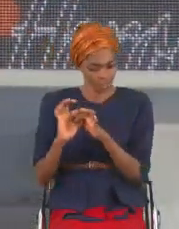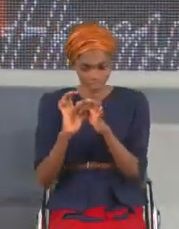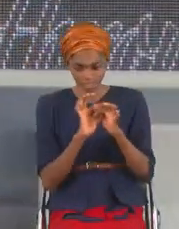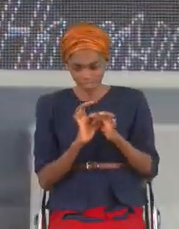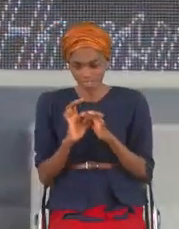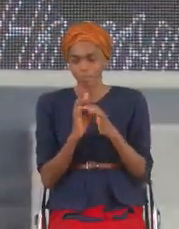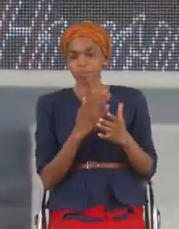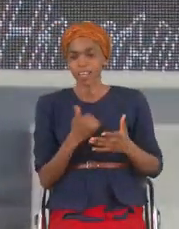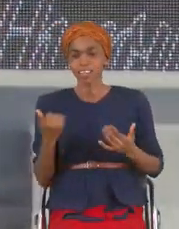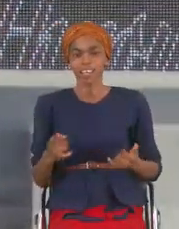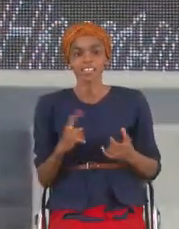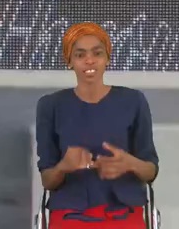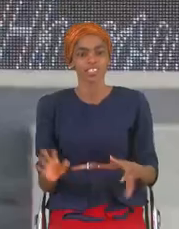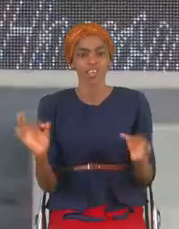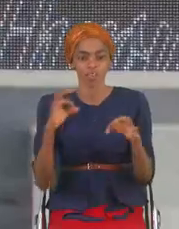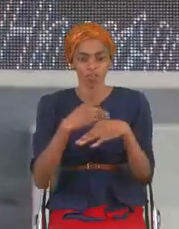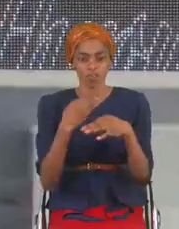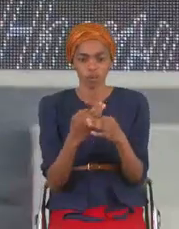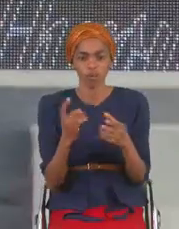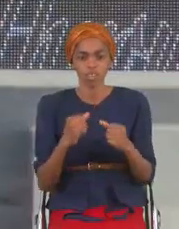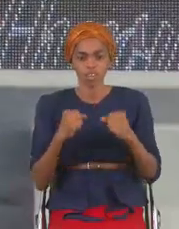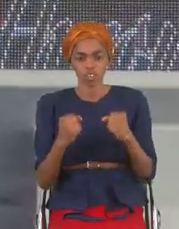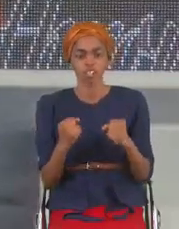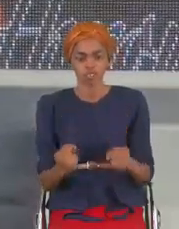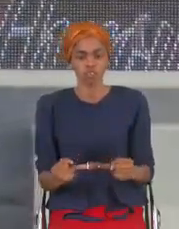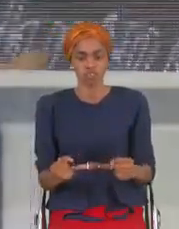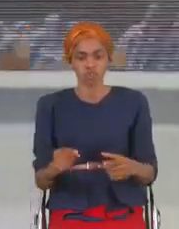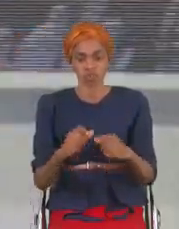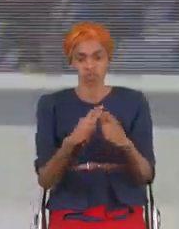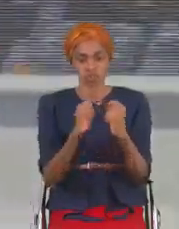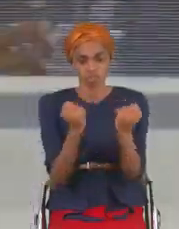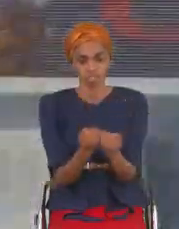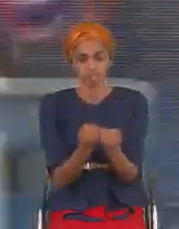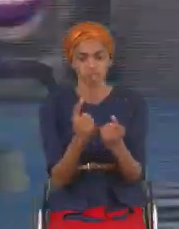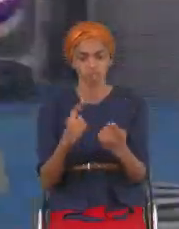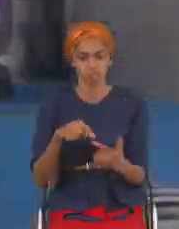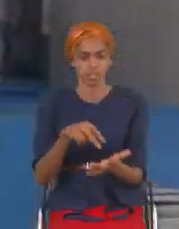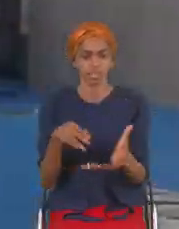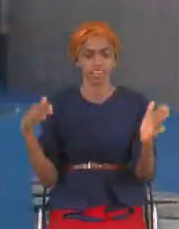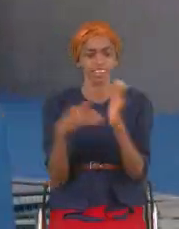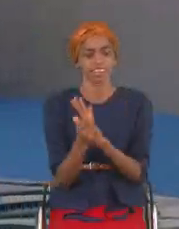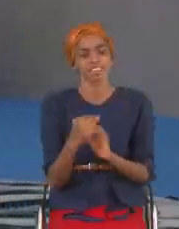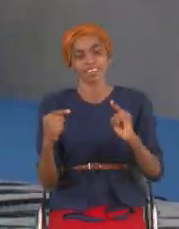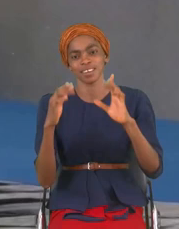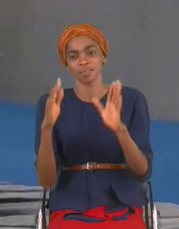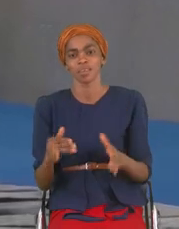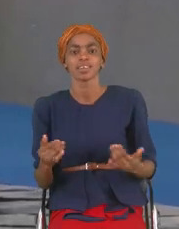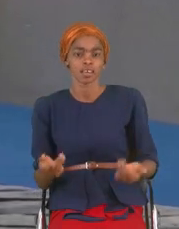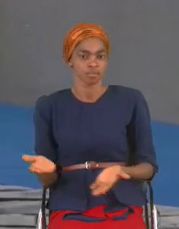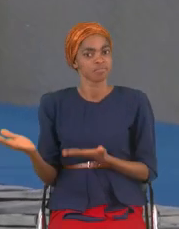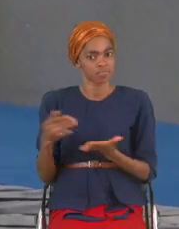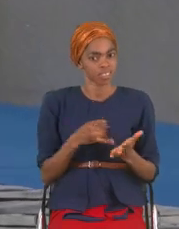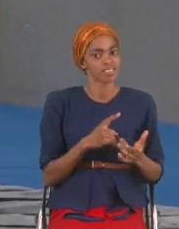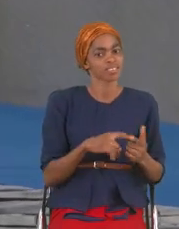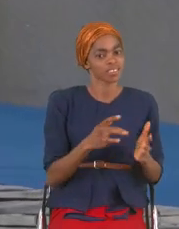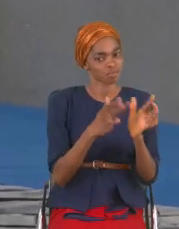a formidable front to withstand the enemy. Now you bring it back to the Christian life